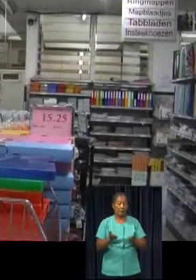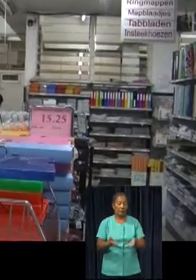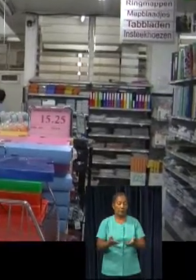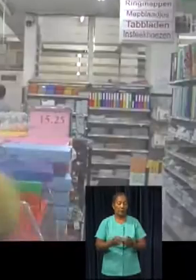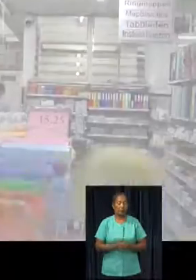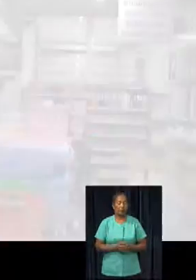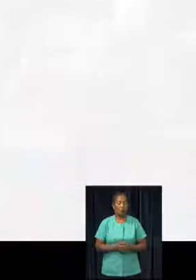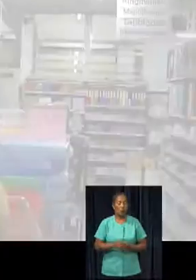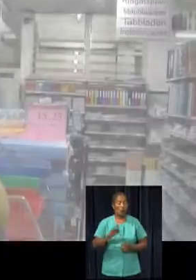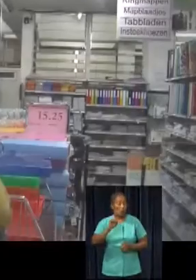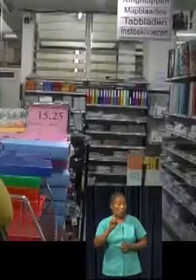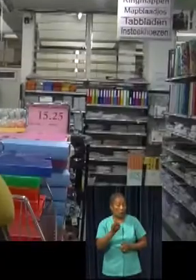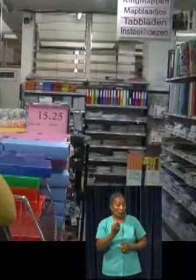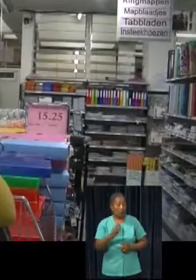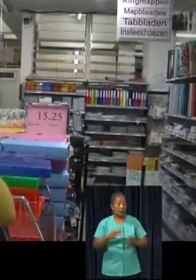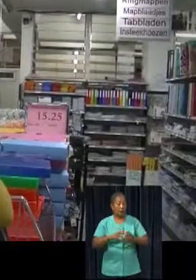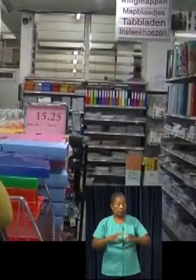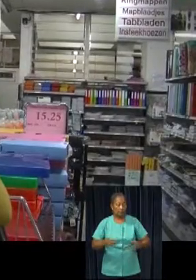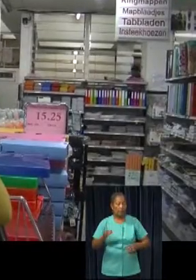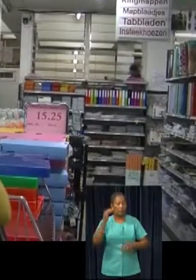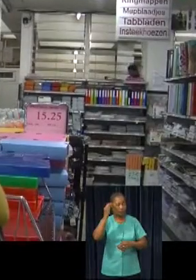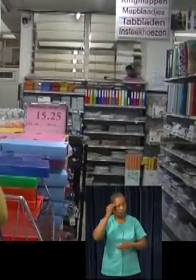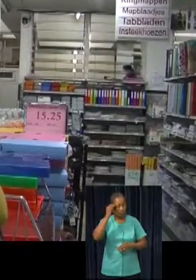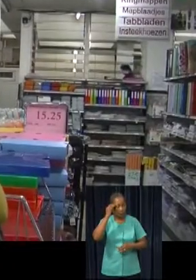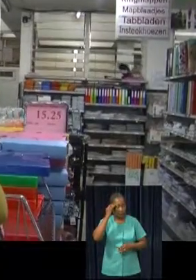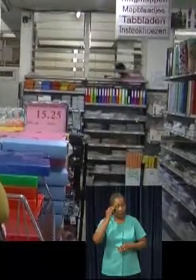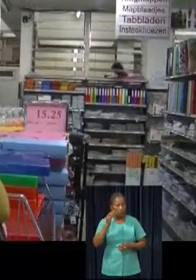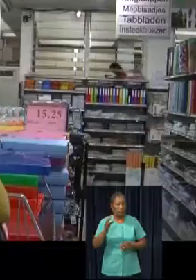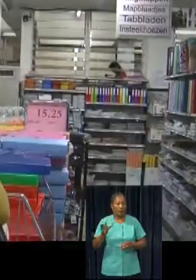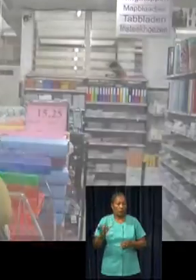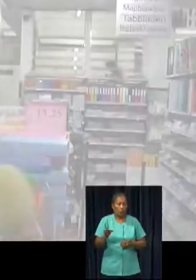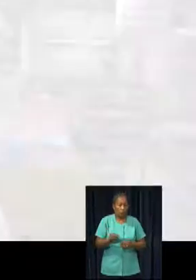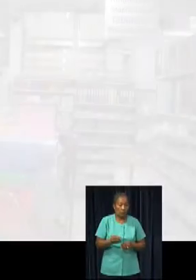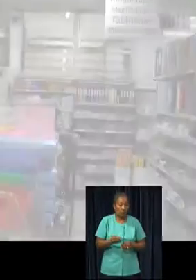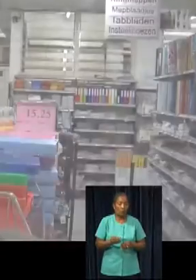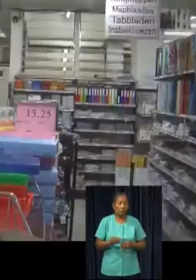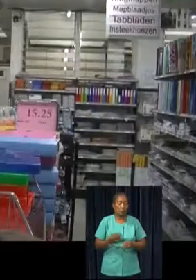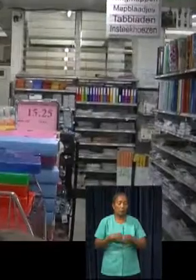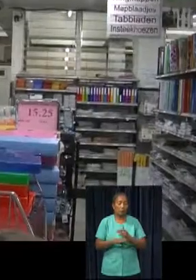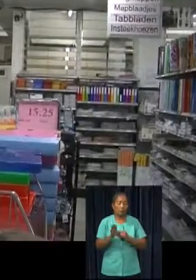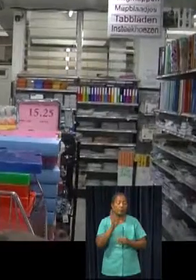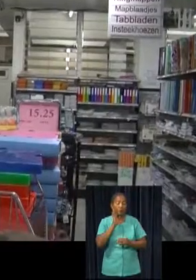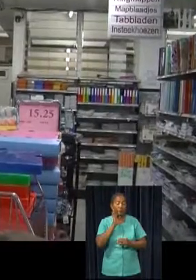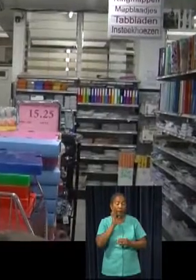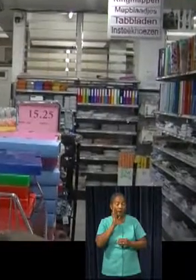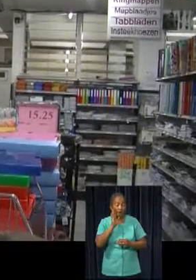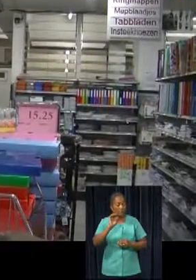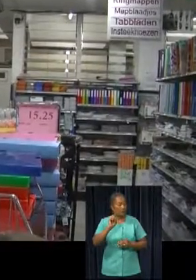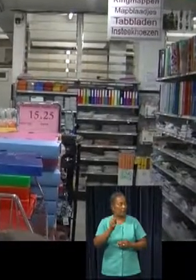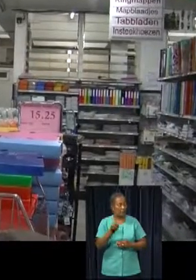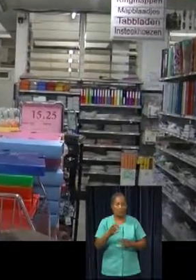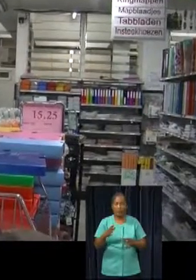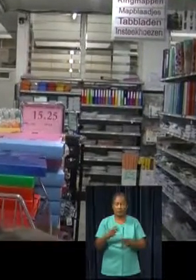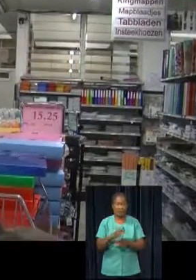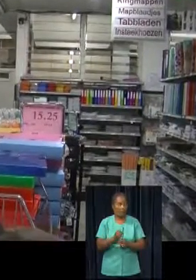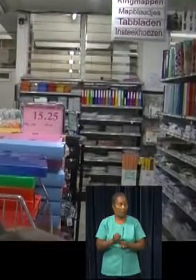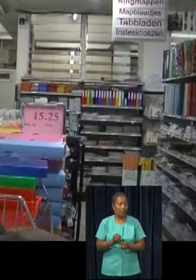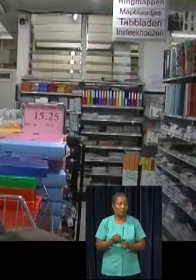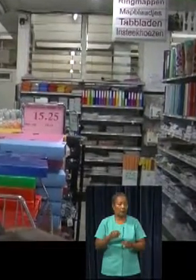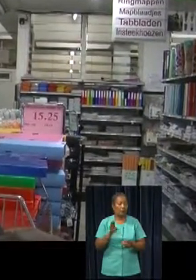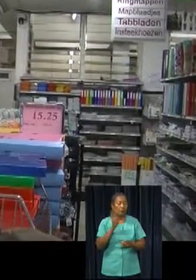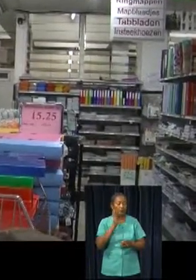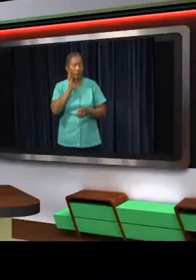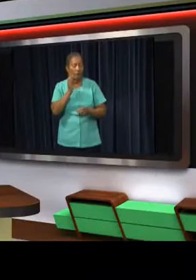Despite the companies are aware of the rising run-up in the vacation period, this cannot be accommodated with vacation